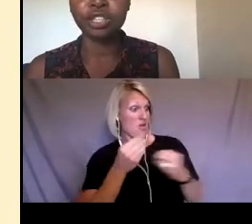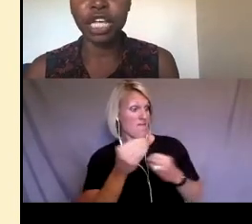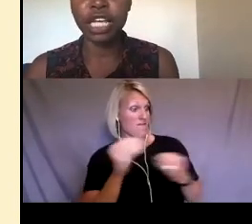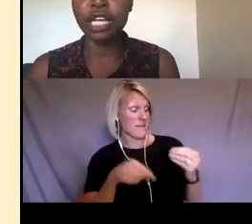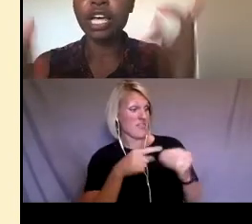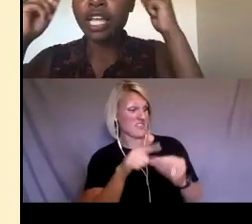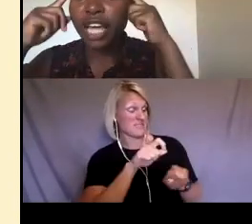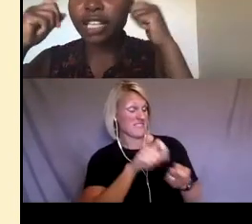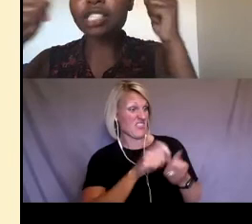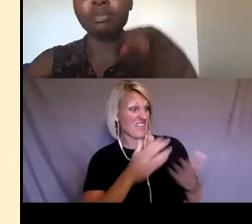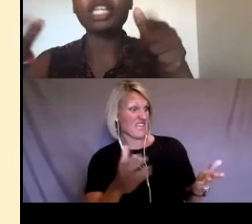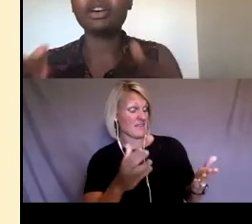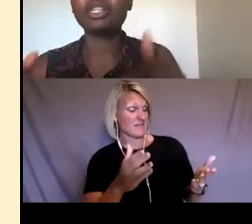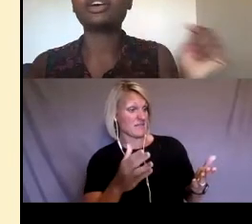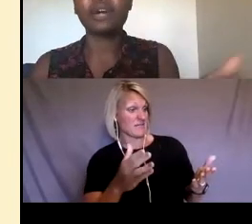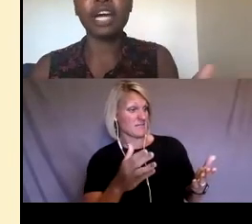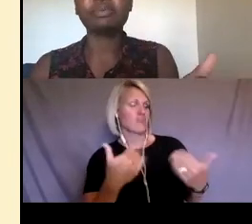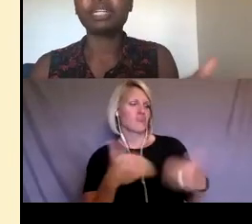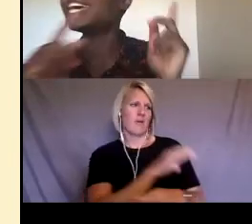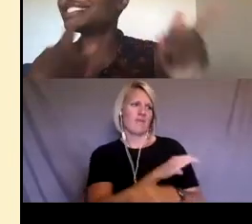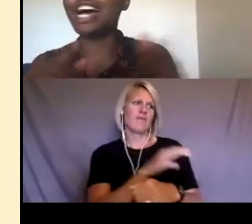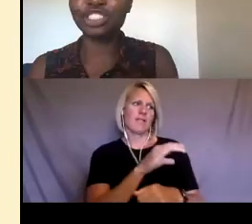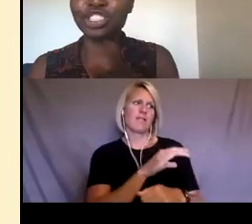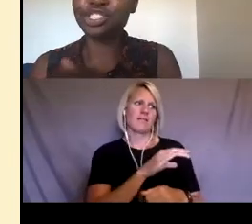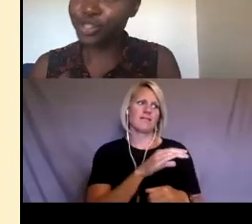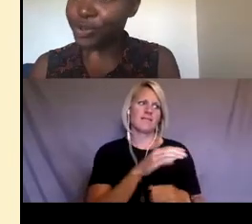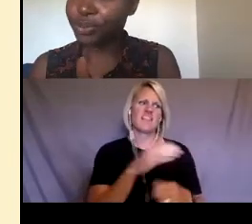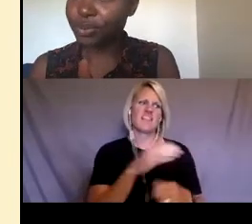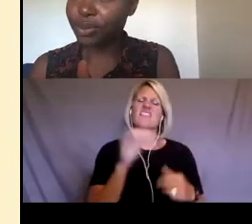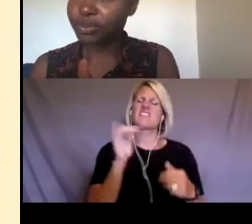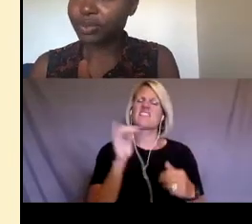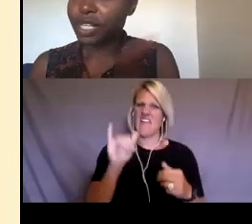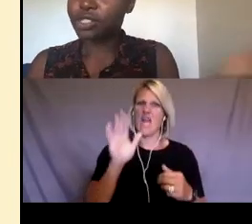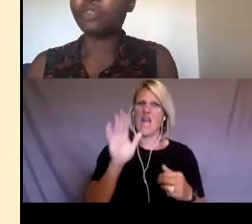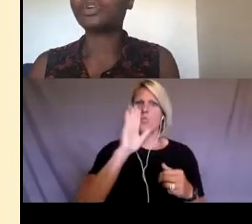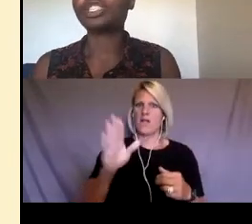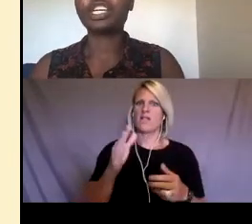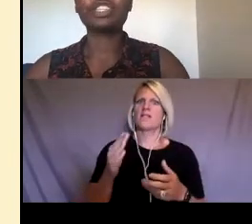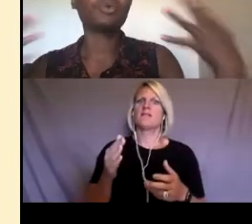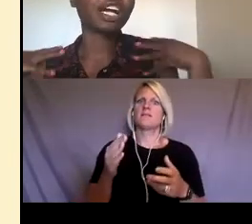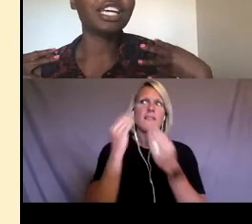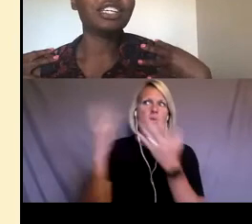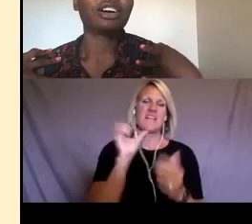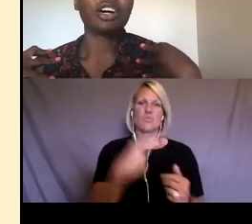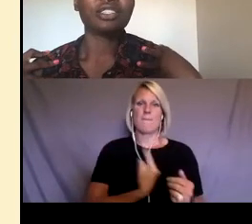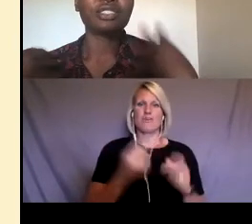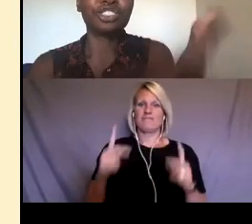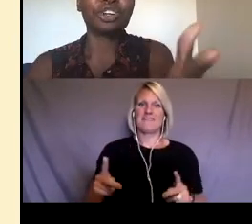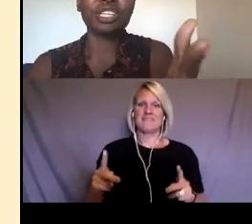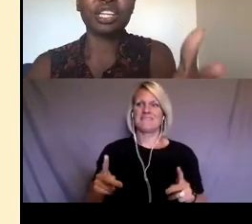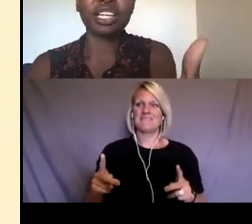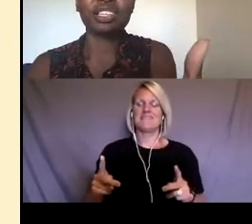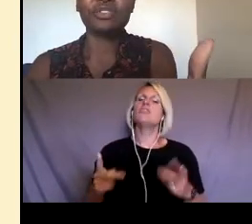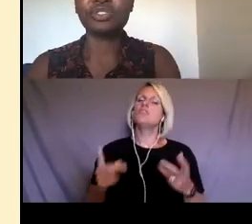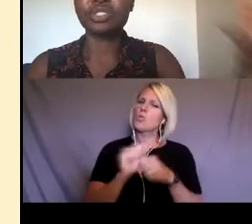particular thing, that lets me know that, okay, it's not just you. So unfortunately, the work is on us to show